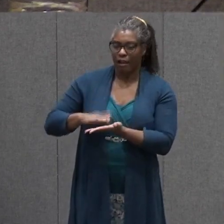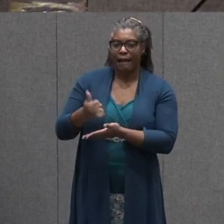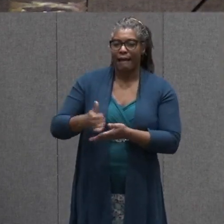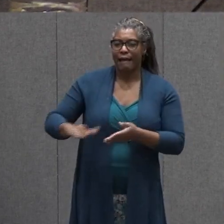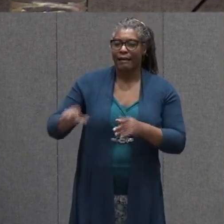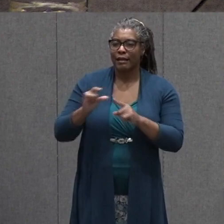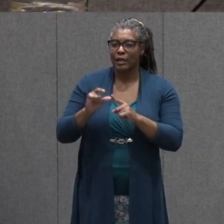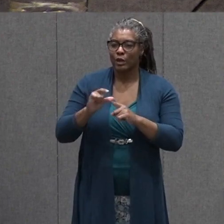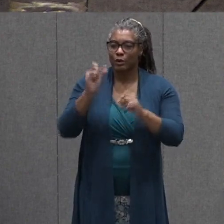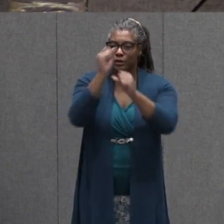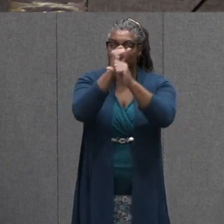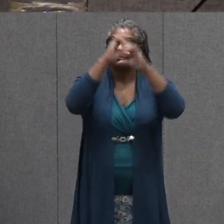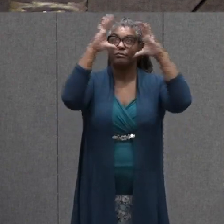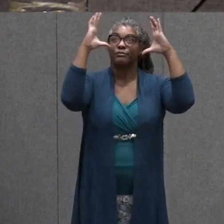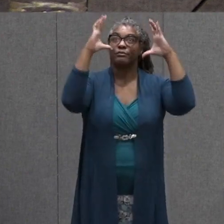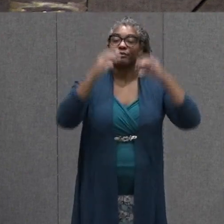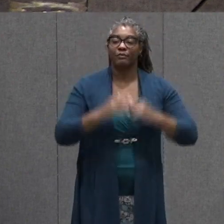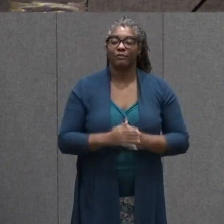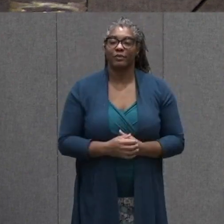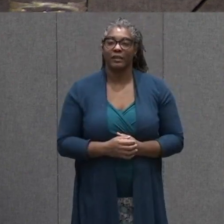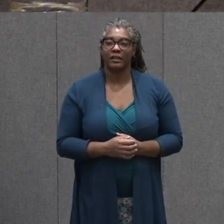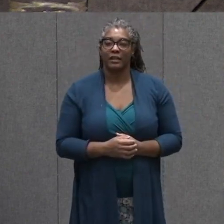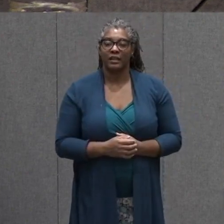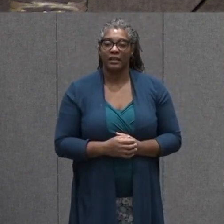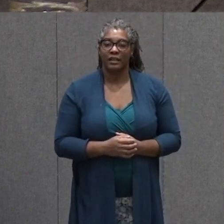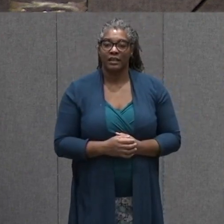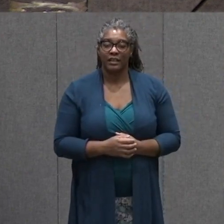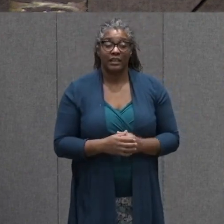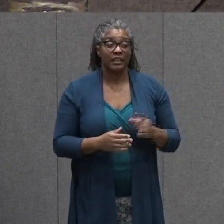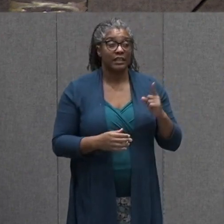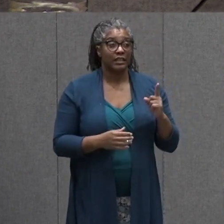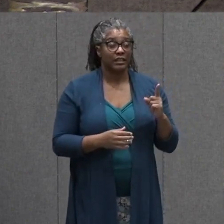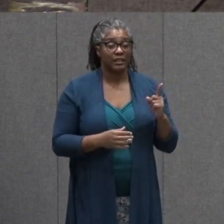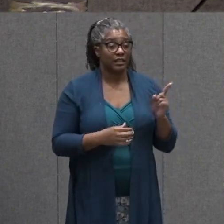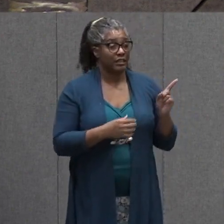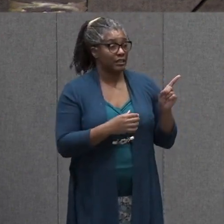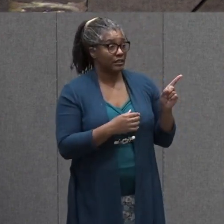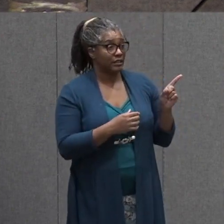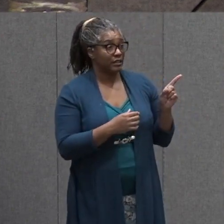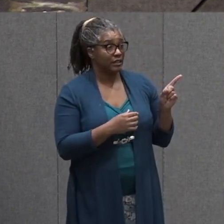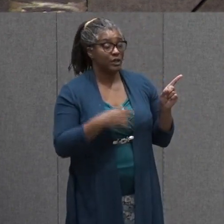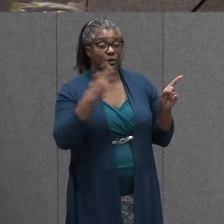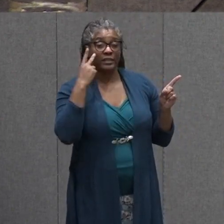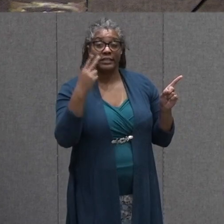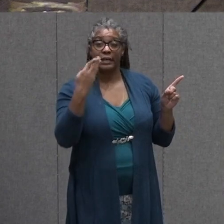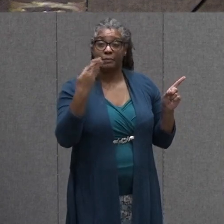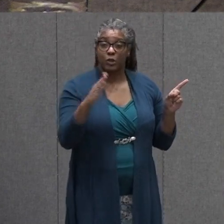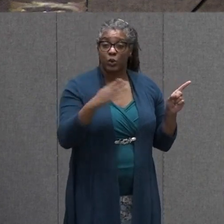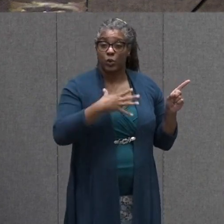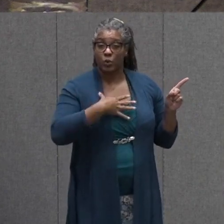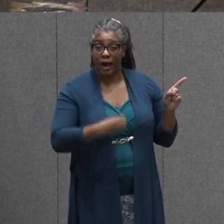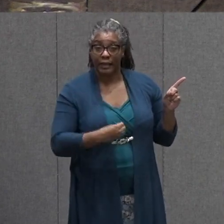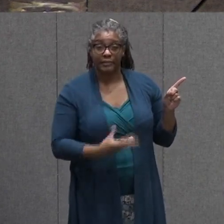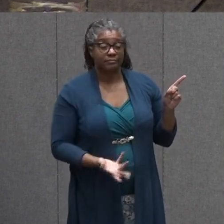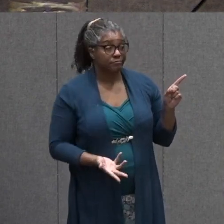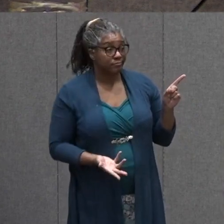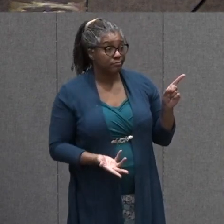we see a circle, meaning that this is a cycle. And here is germination, part of the